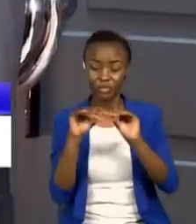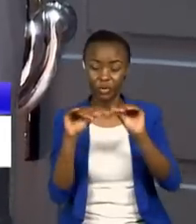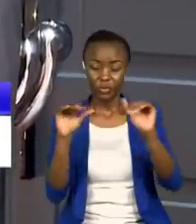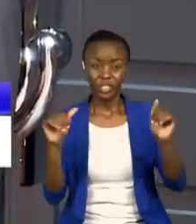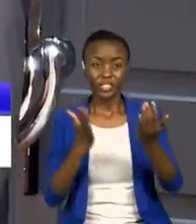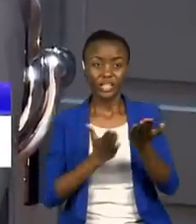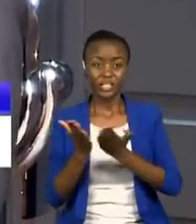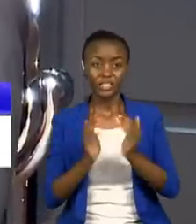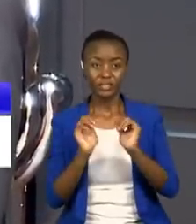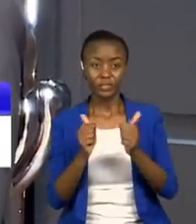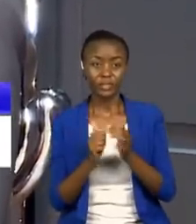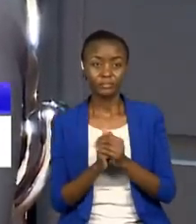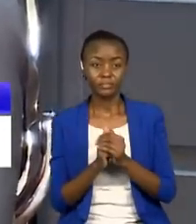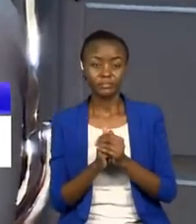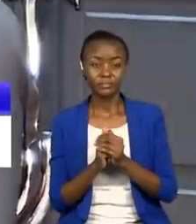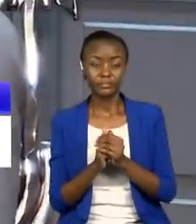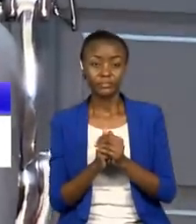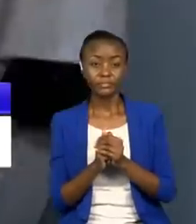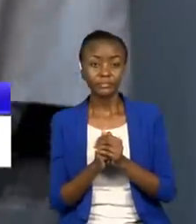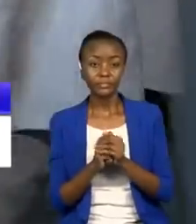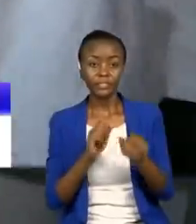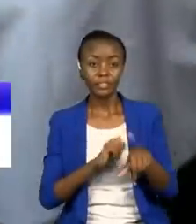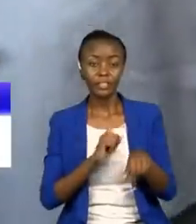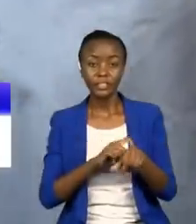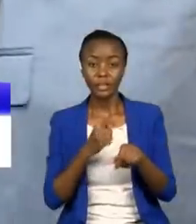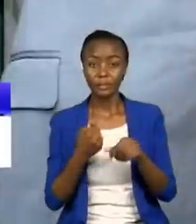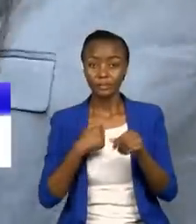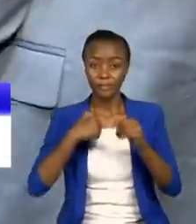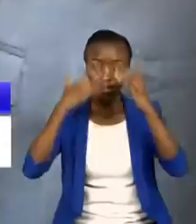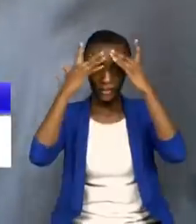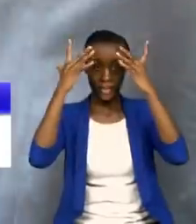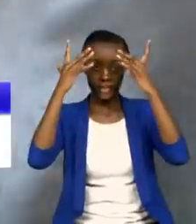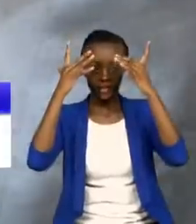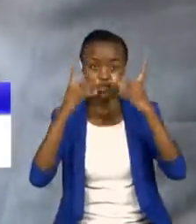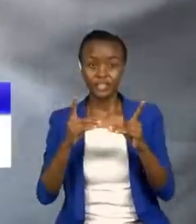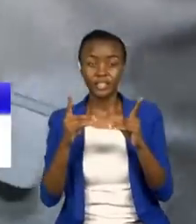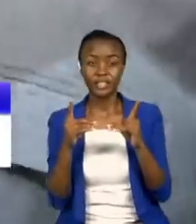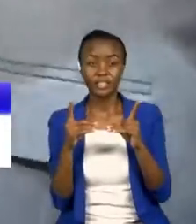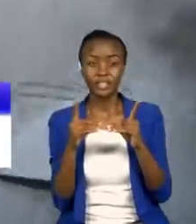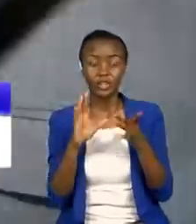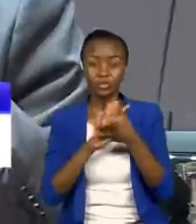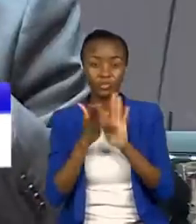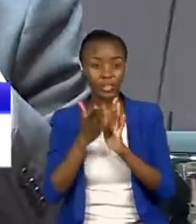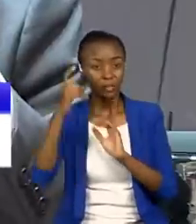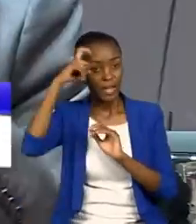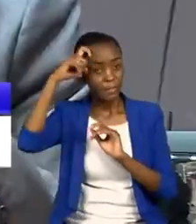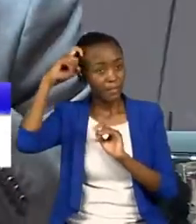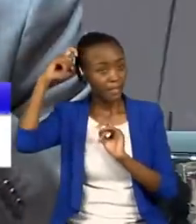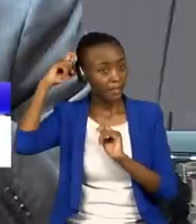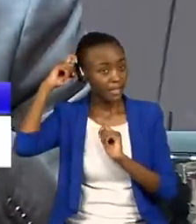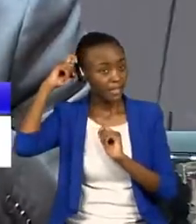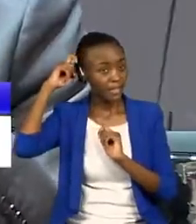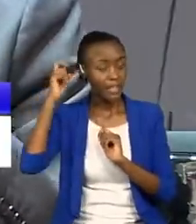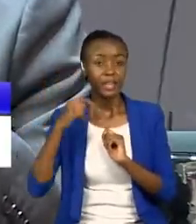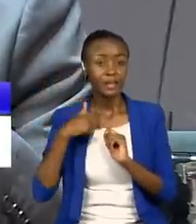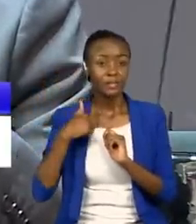services. From the day I decided to, from the time I started thinking about being a barber, I